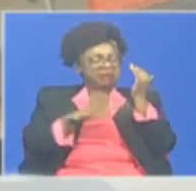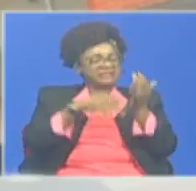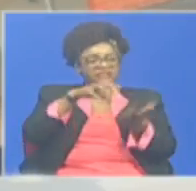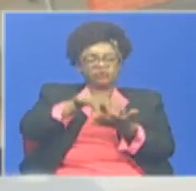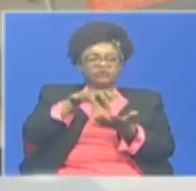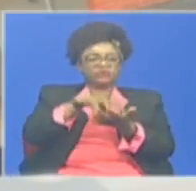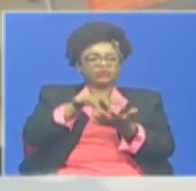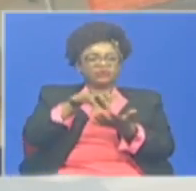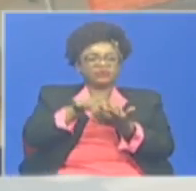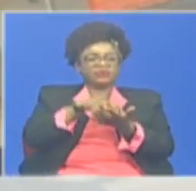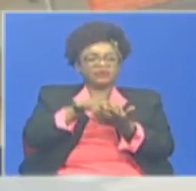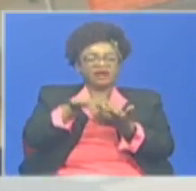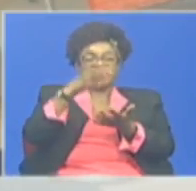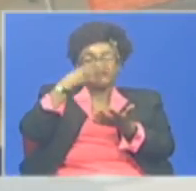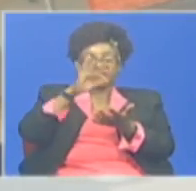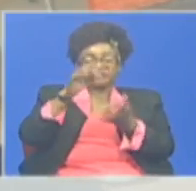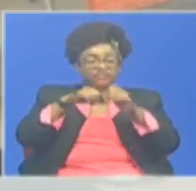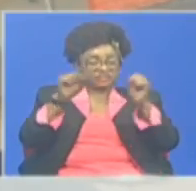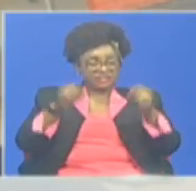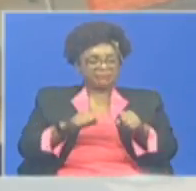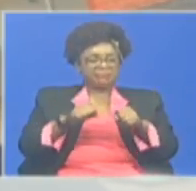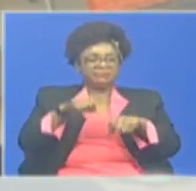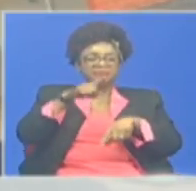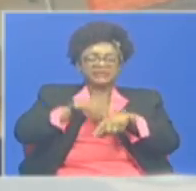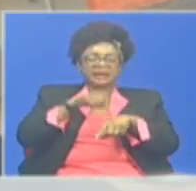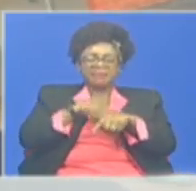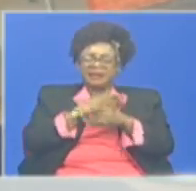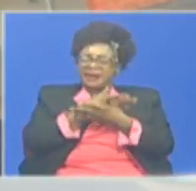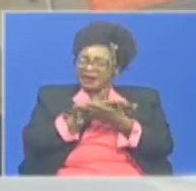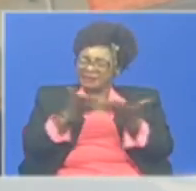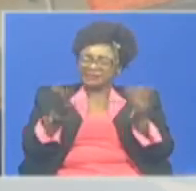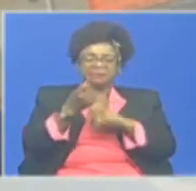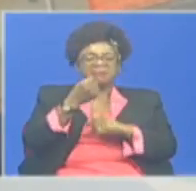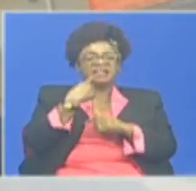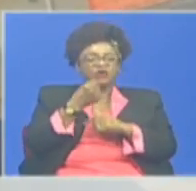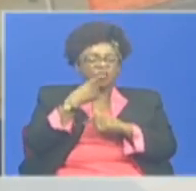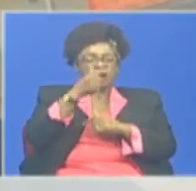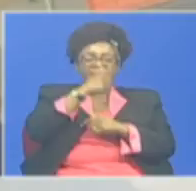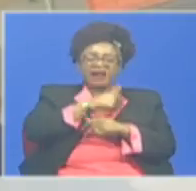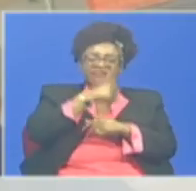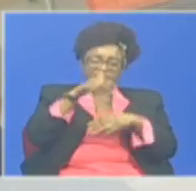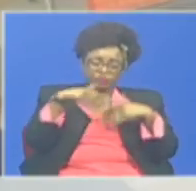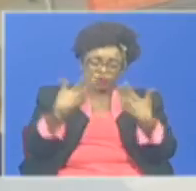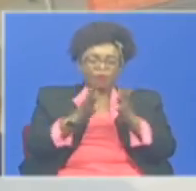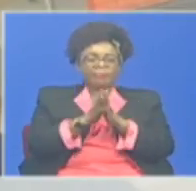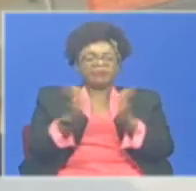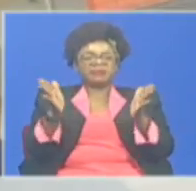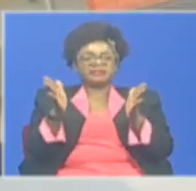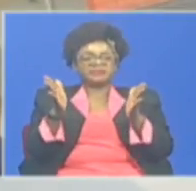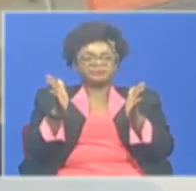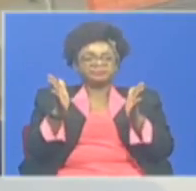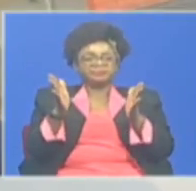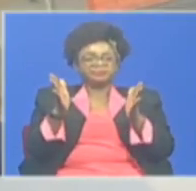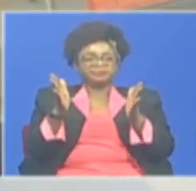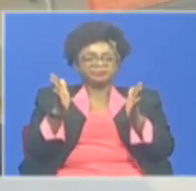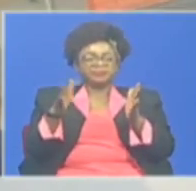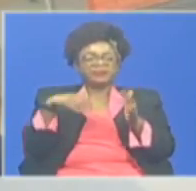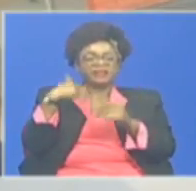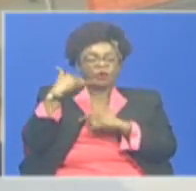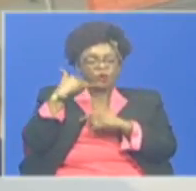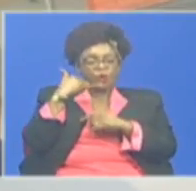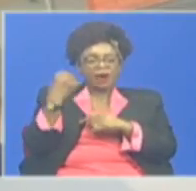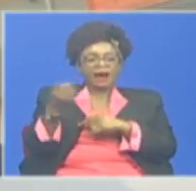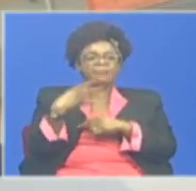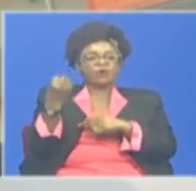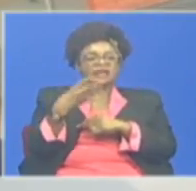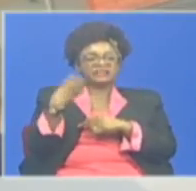the French system is that once you are in any medical, be it private or public, they call the ambulance, and the